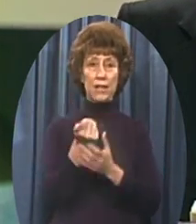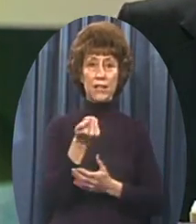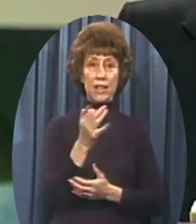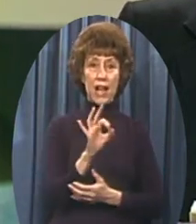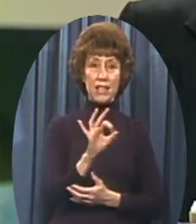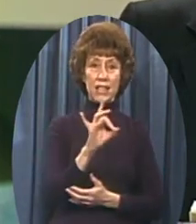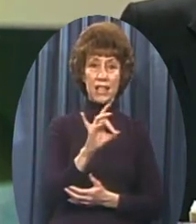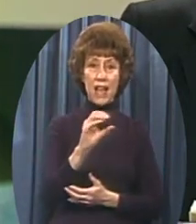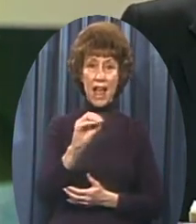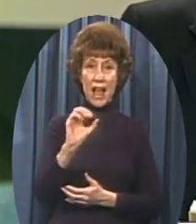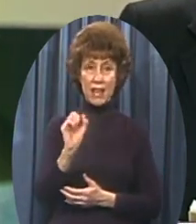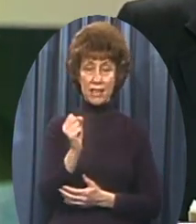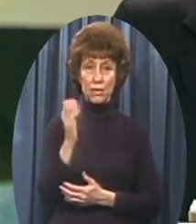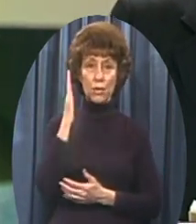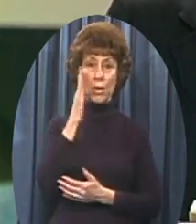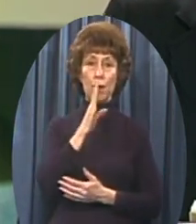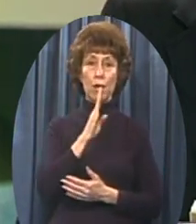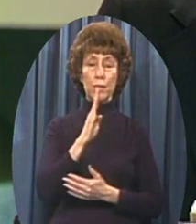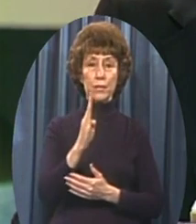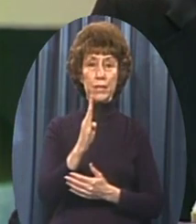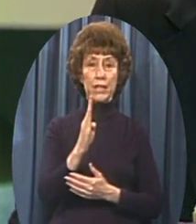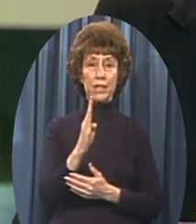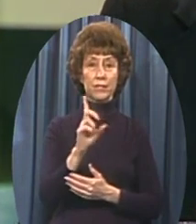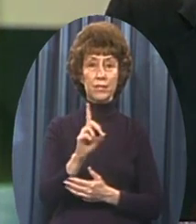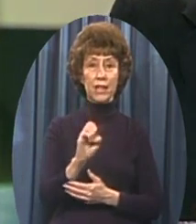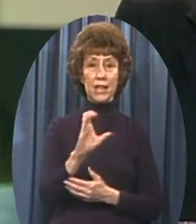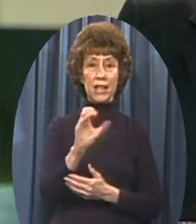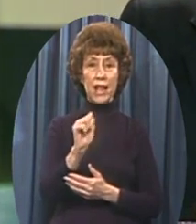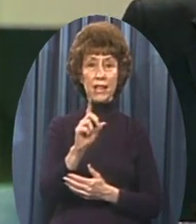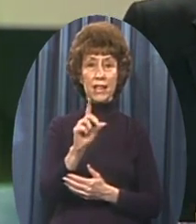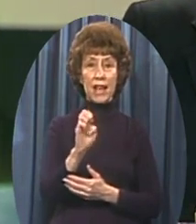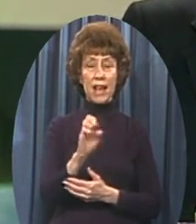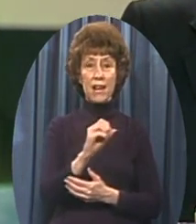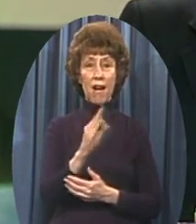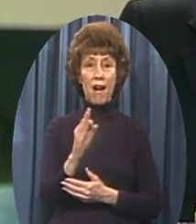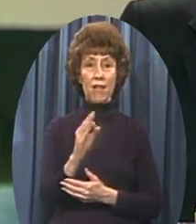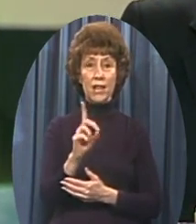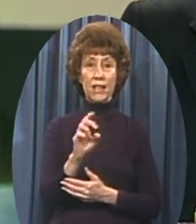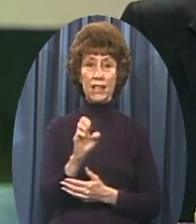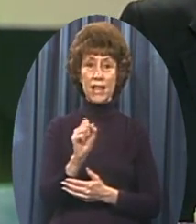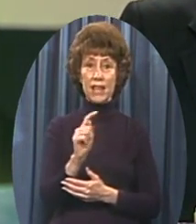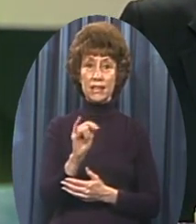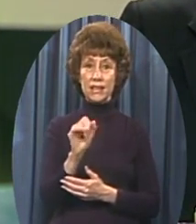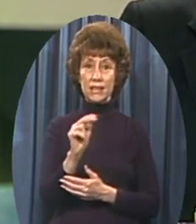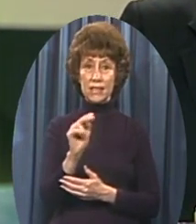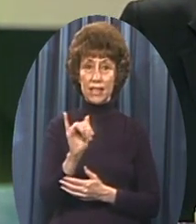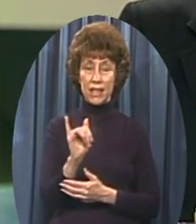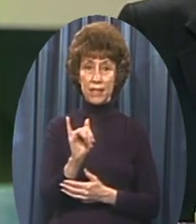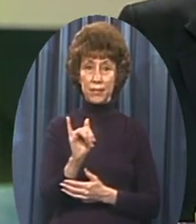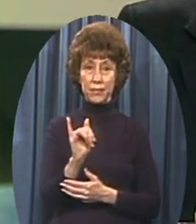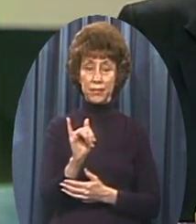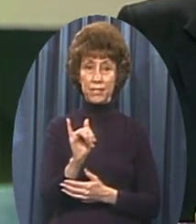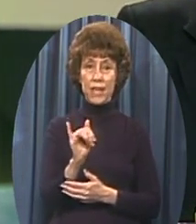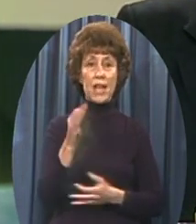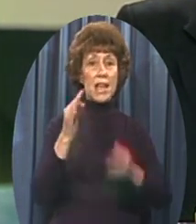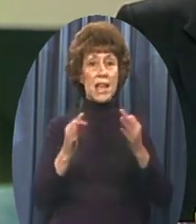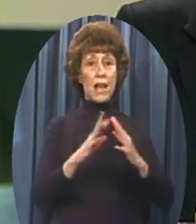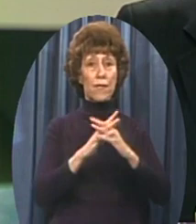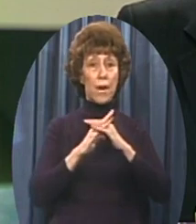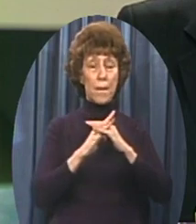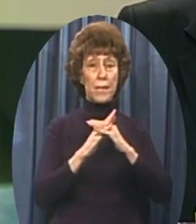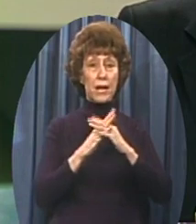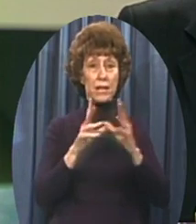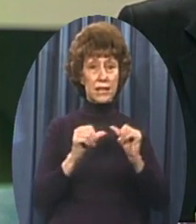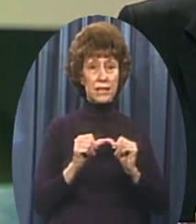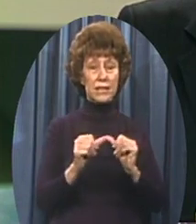survives this decade, it will be because God intervened, because we experienced a spiritual